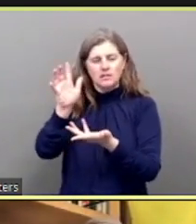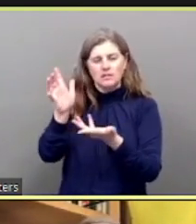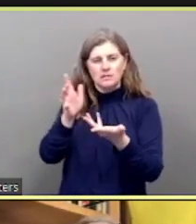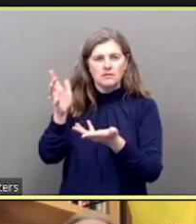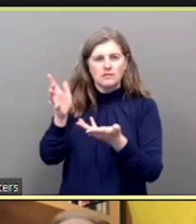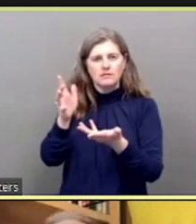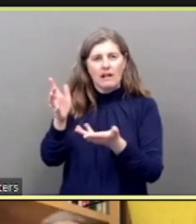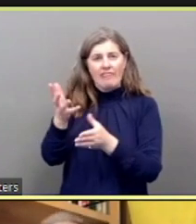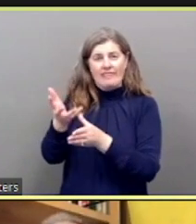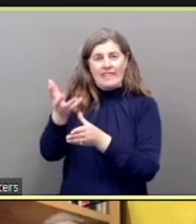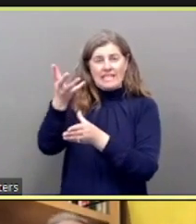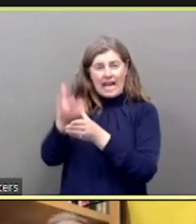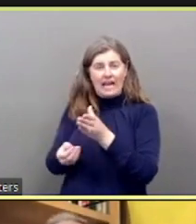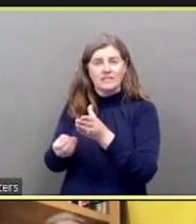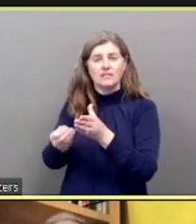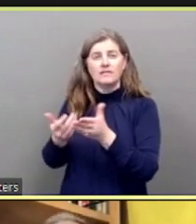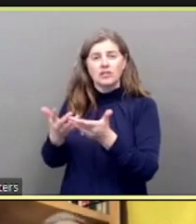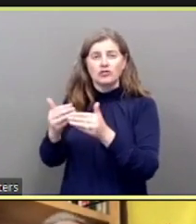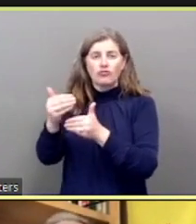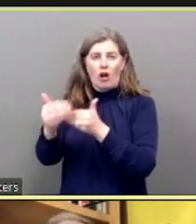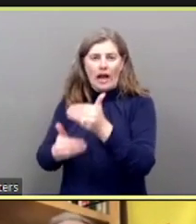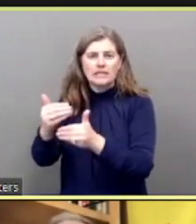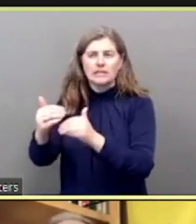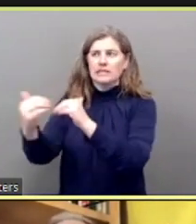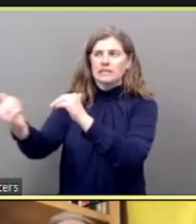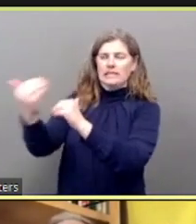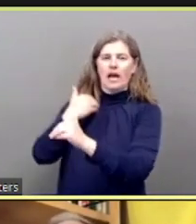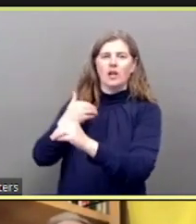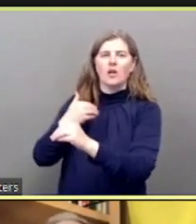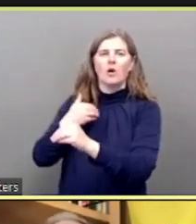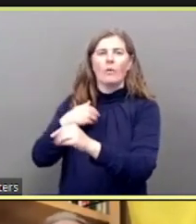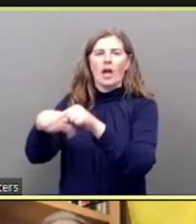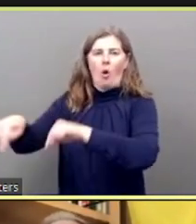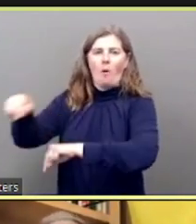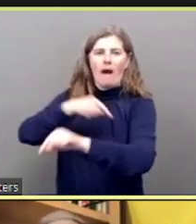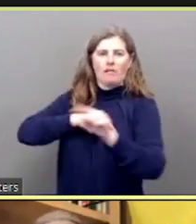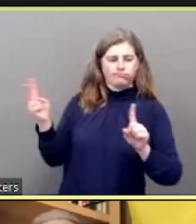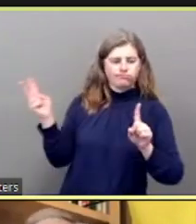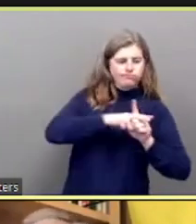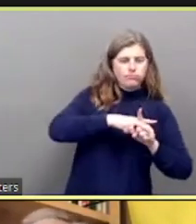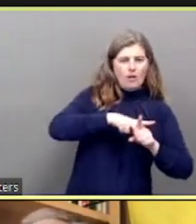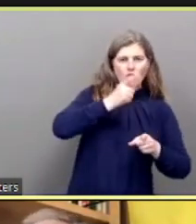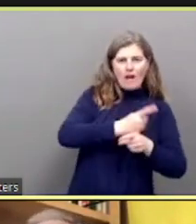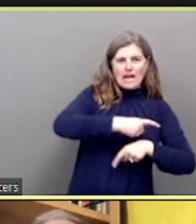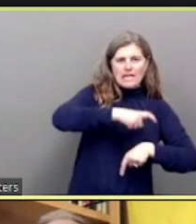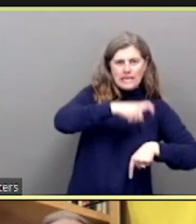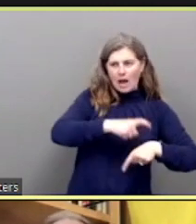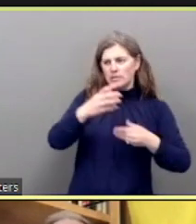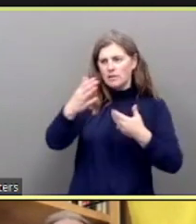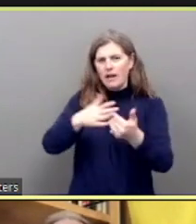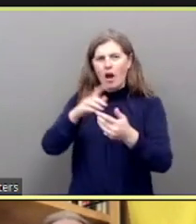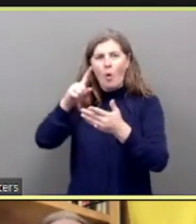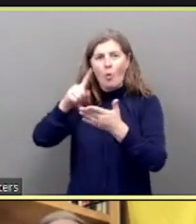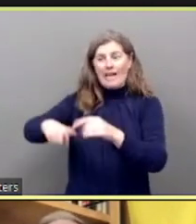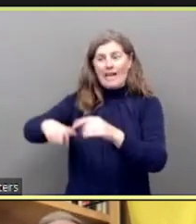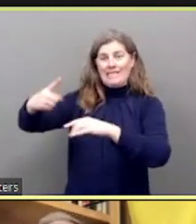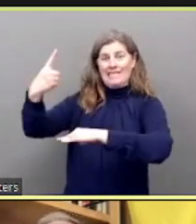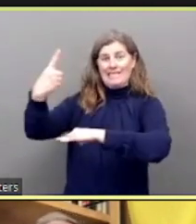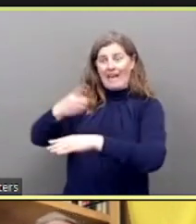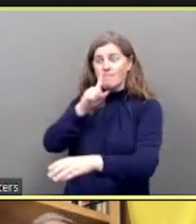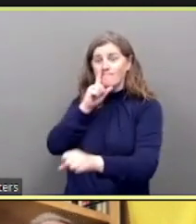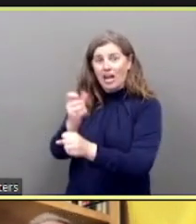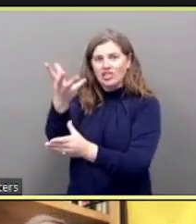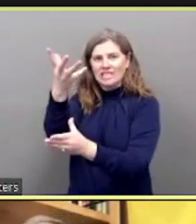death certificates processed and sent to us, we file those deaths according to the date of death, not the date that we receive